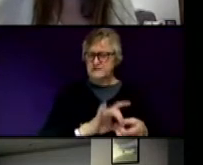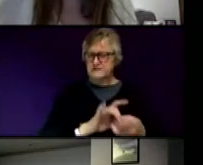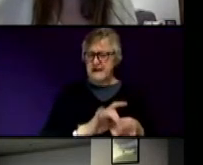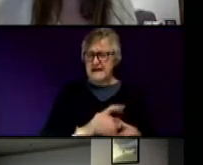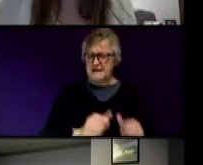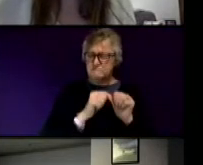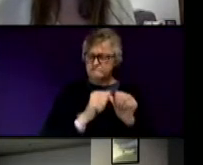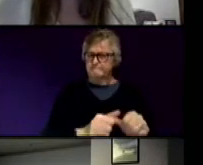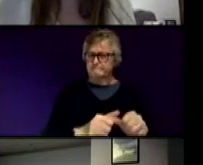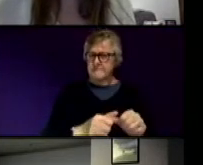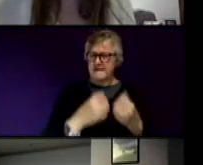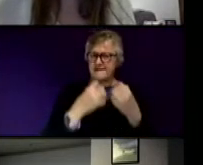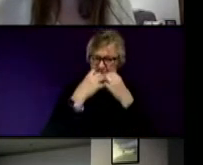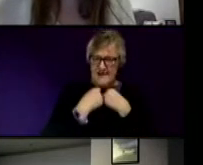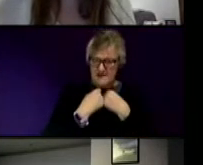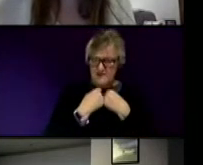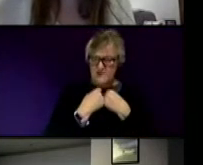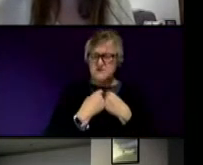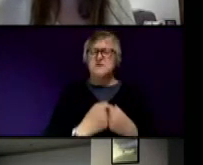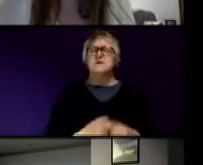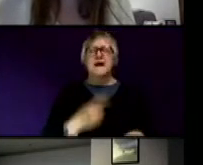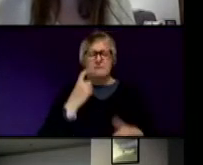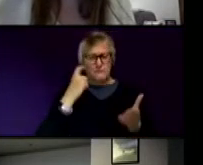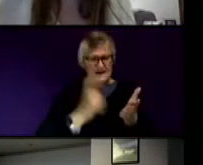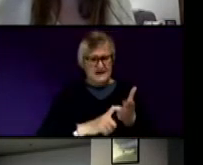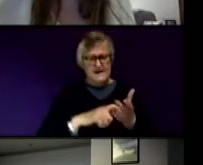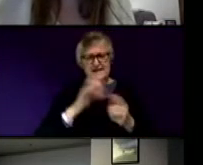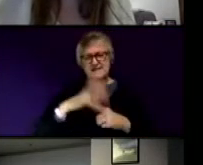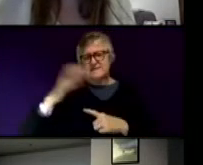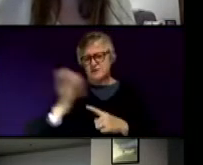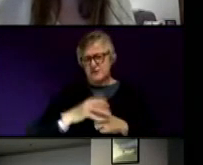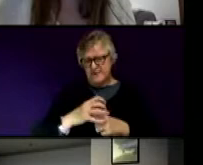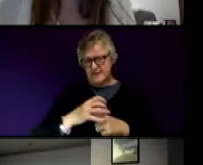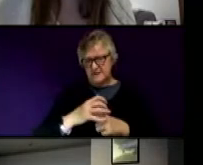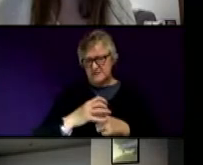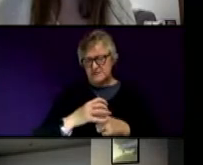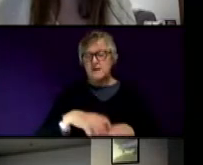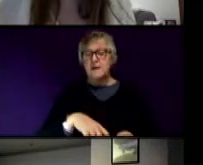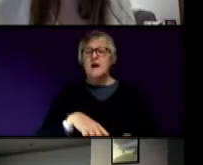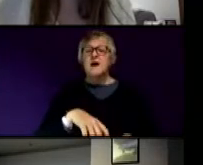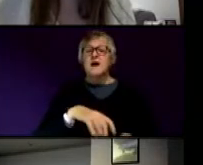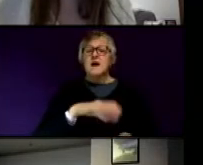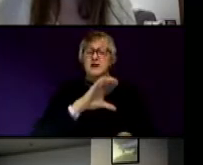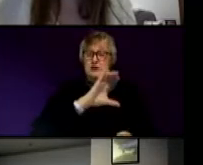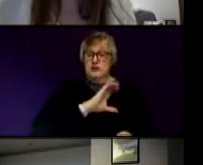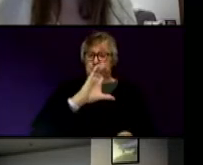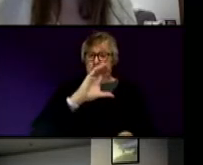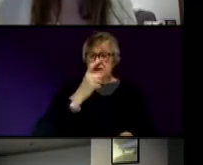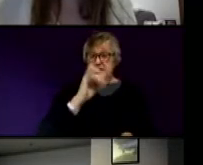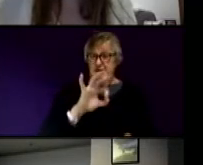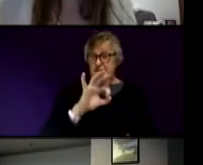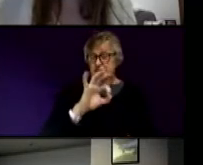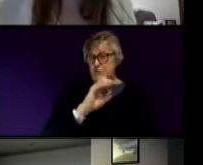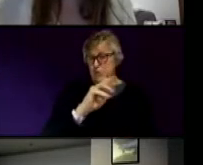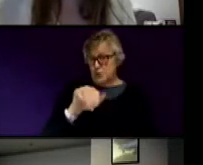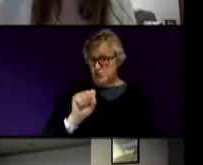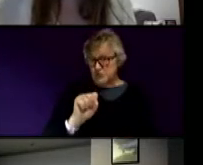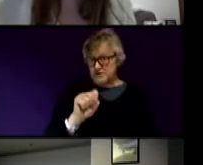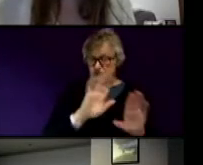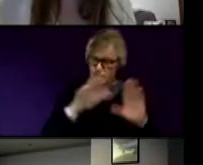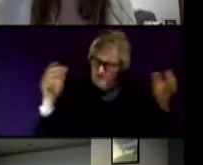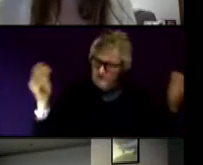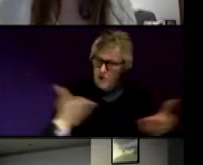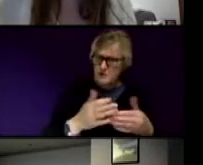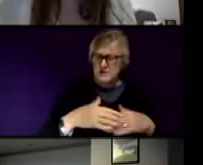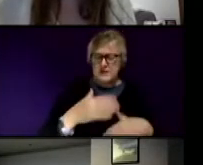champions. Chief Moose obviously believed in the collective efforts to promote safety awareness centered around community, when more